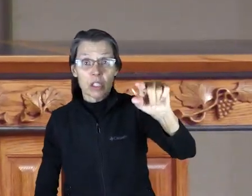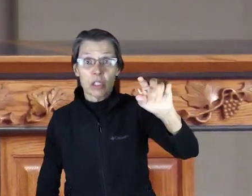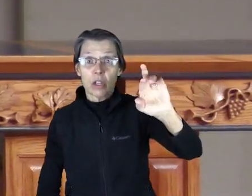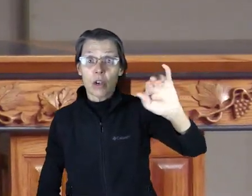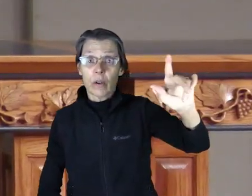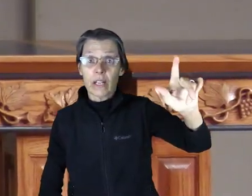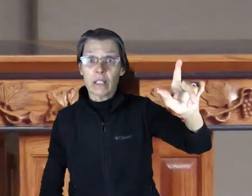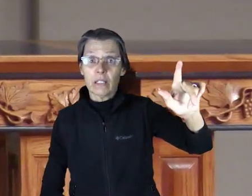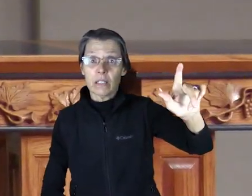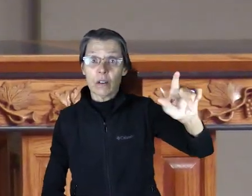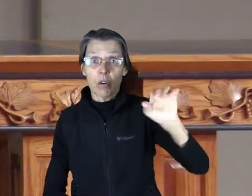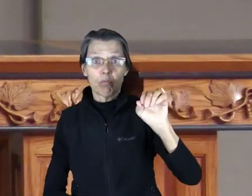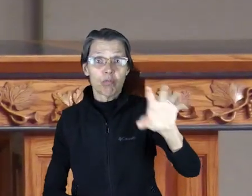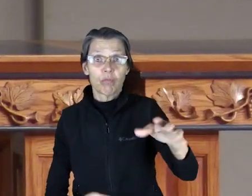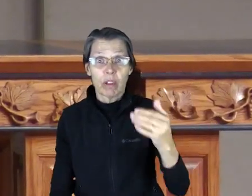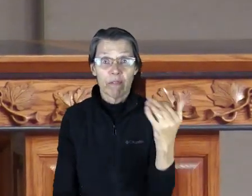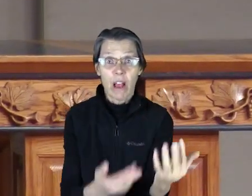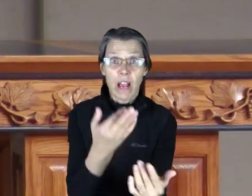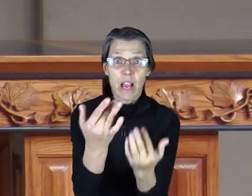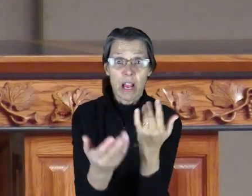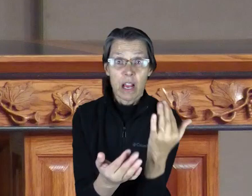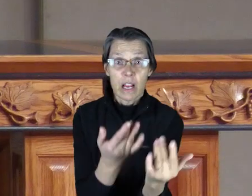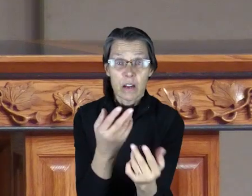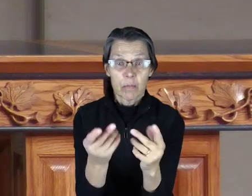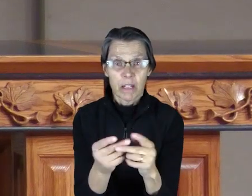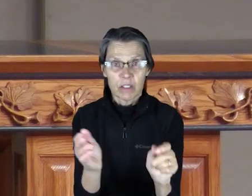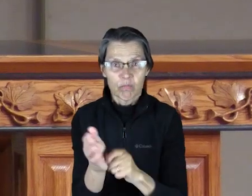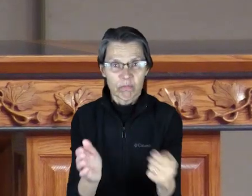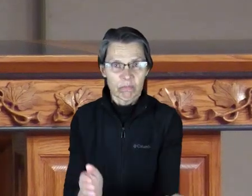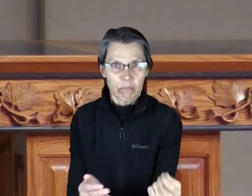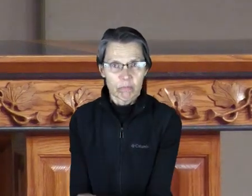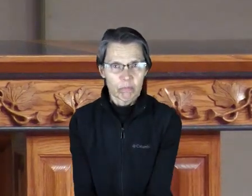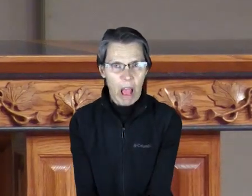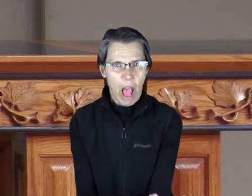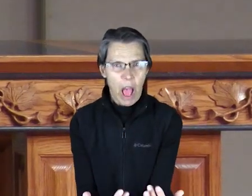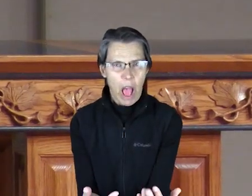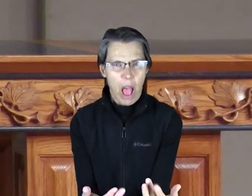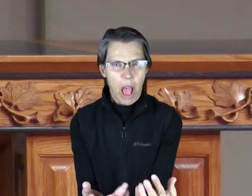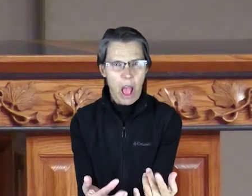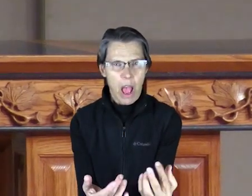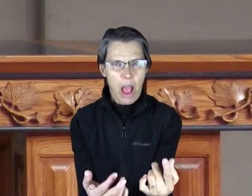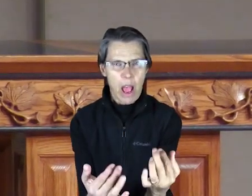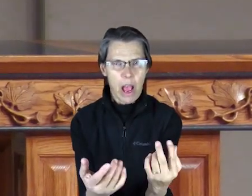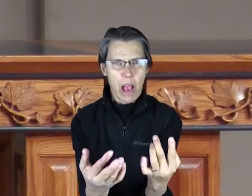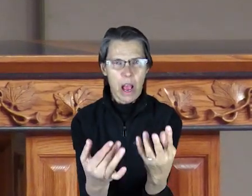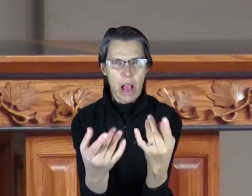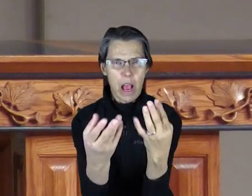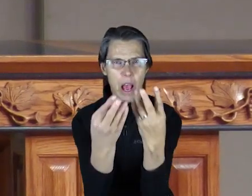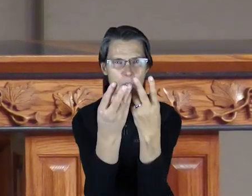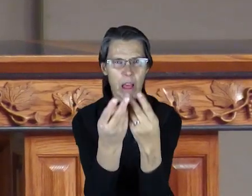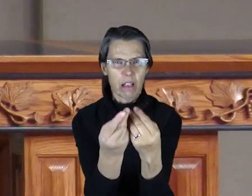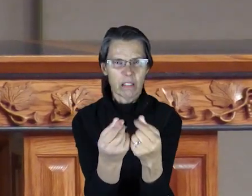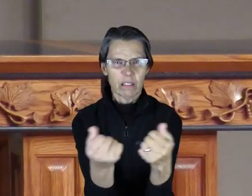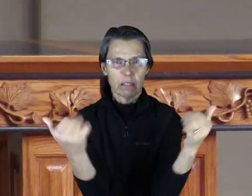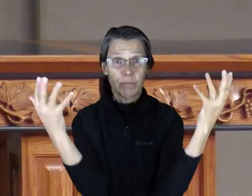piece of paper and you put it in your charcoal grill. Or you put it in your fire pit and you safely light